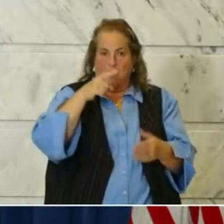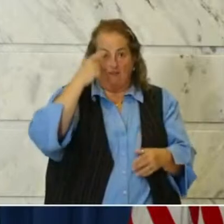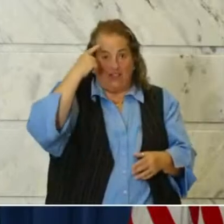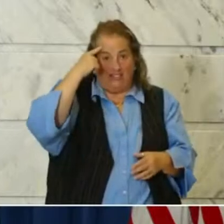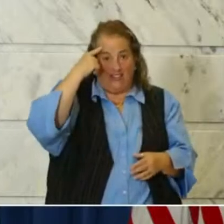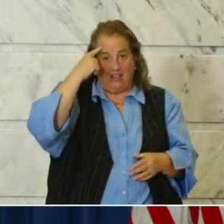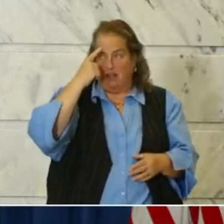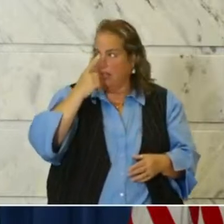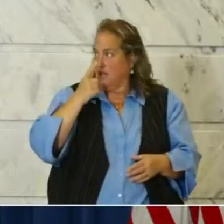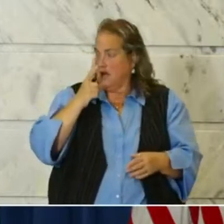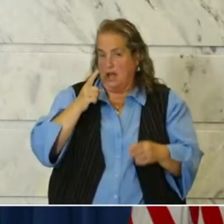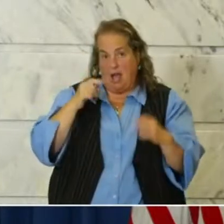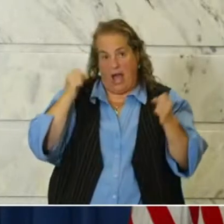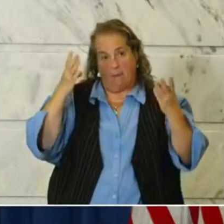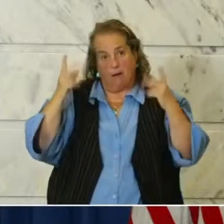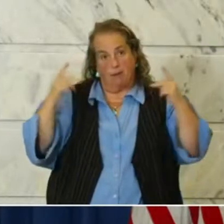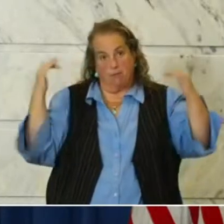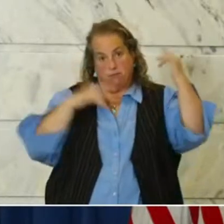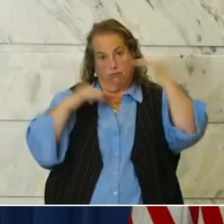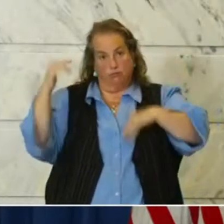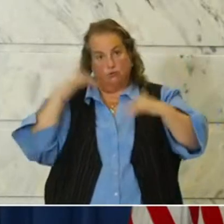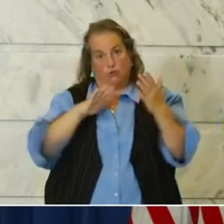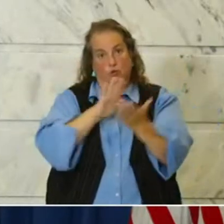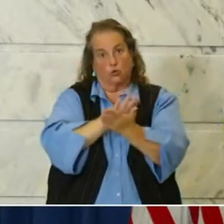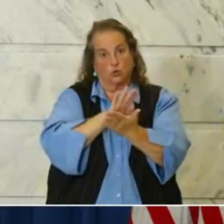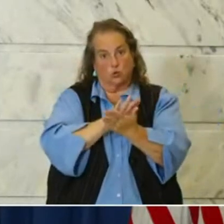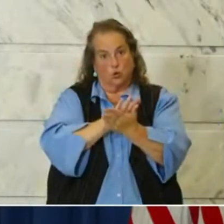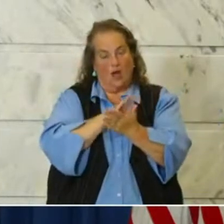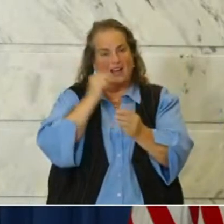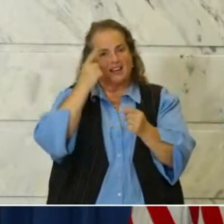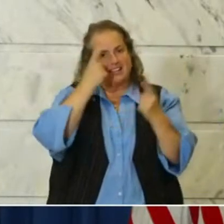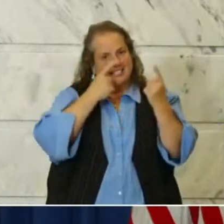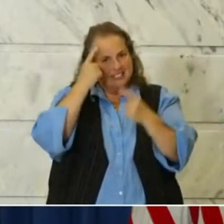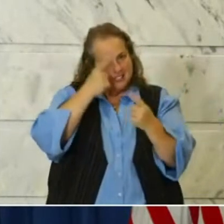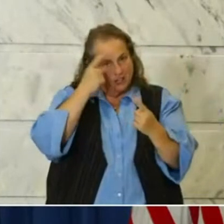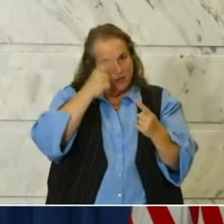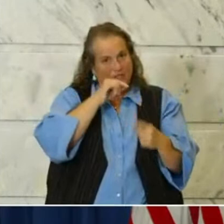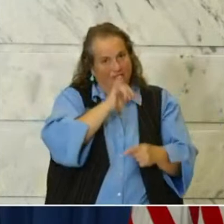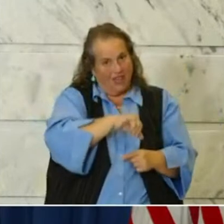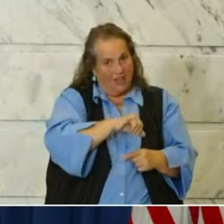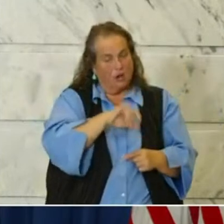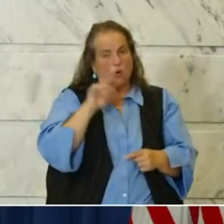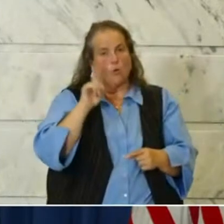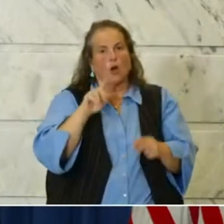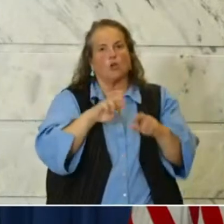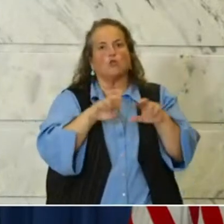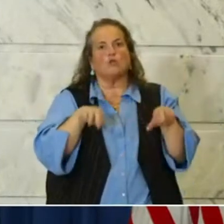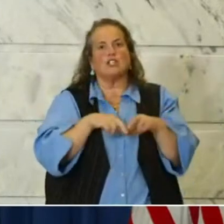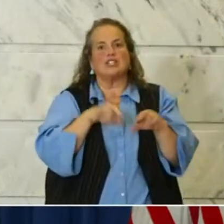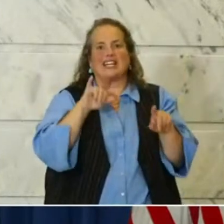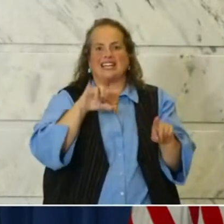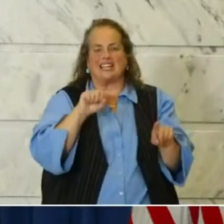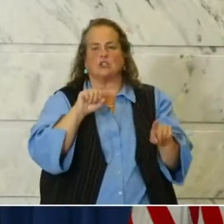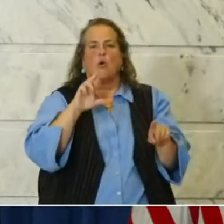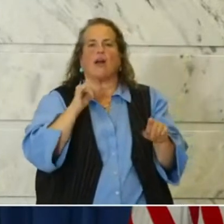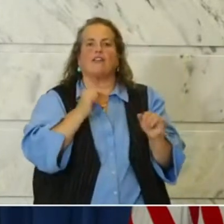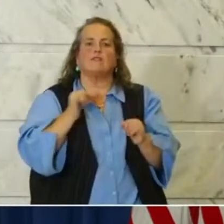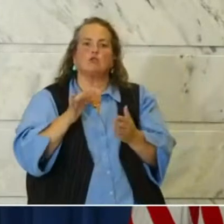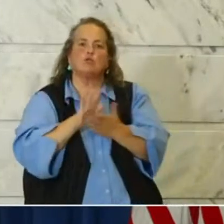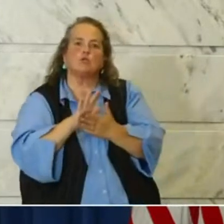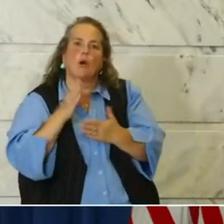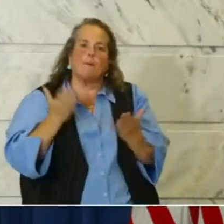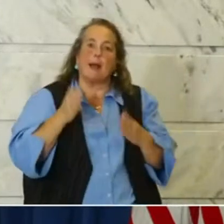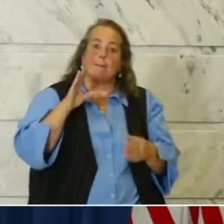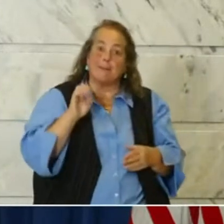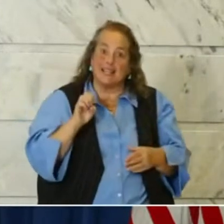about all of that when considering where the region may be or the individual school may be